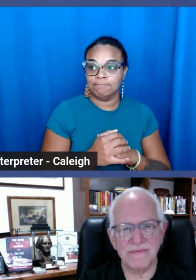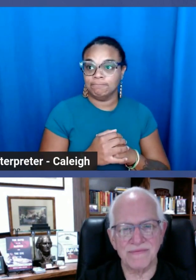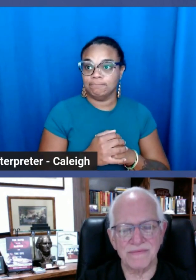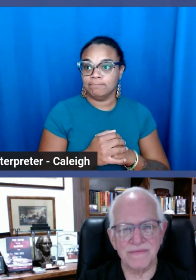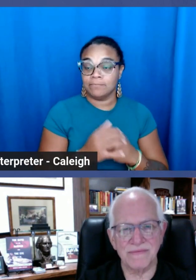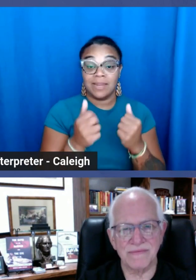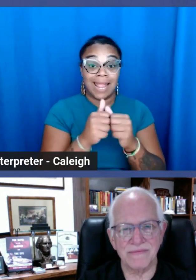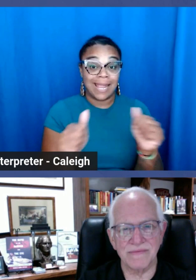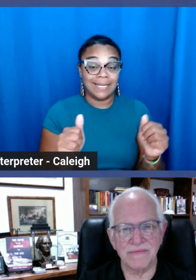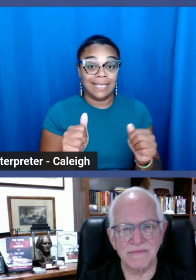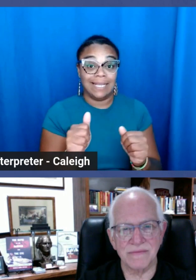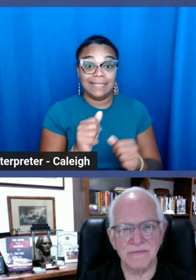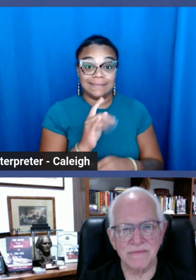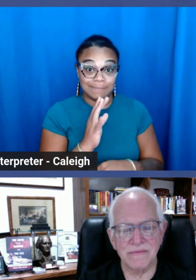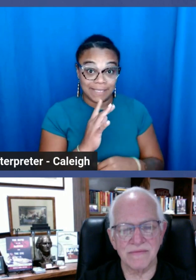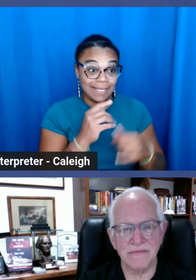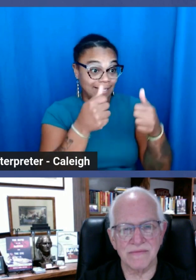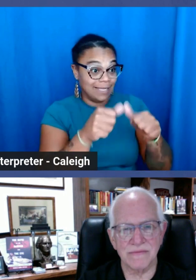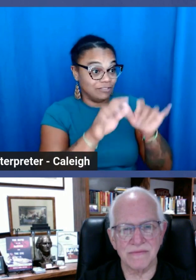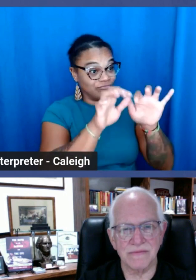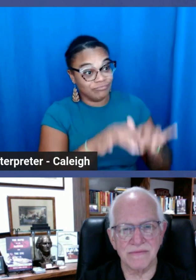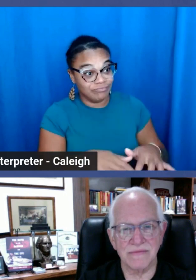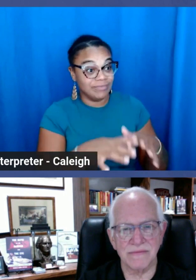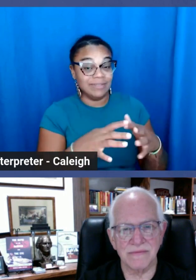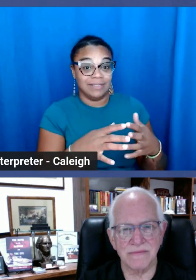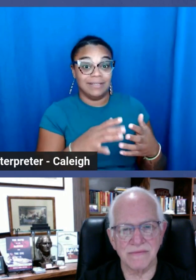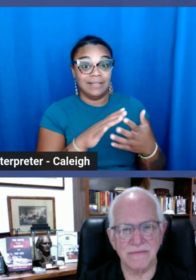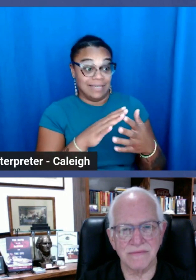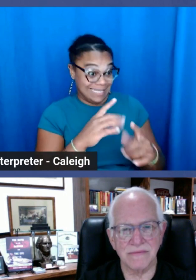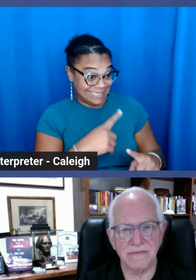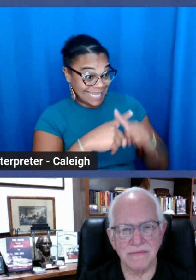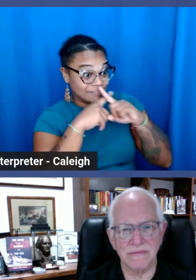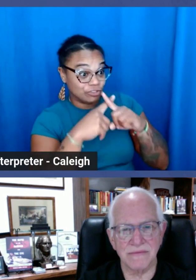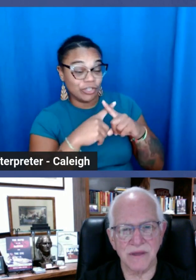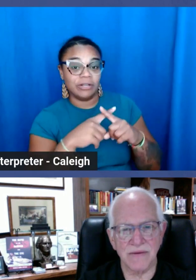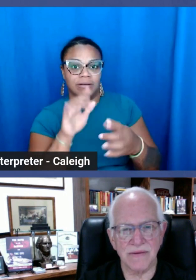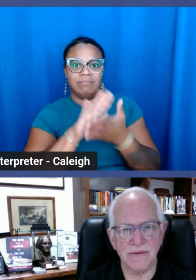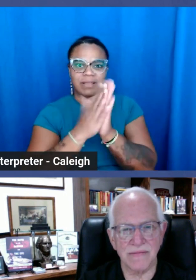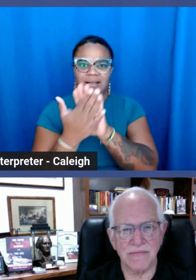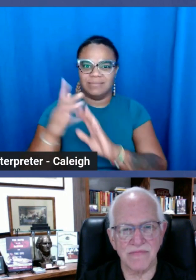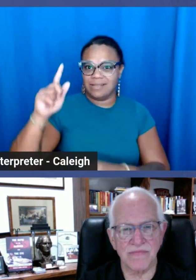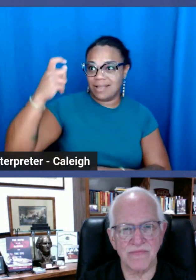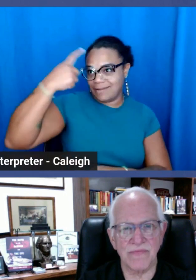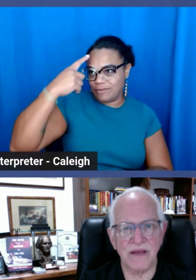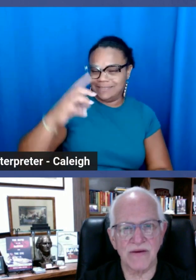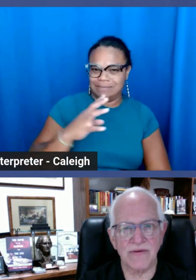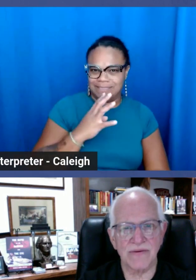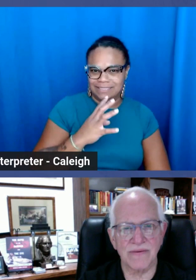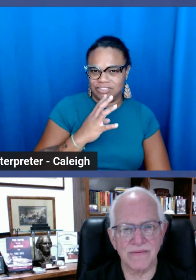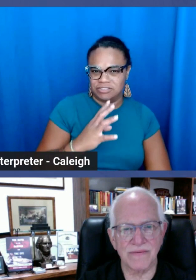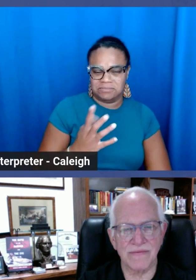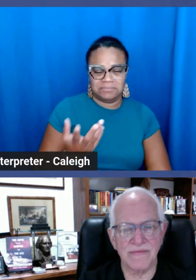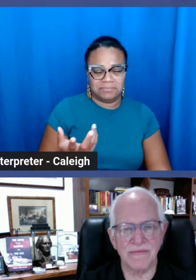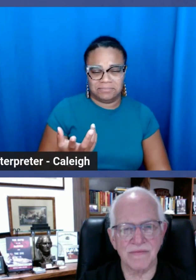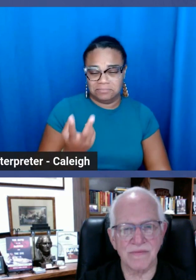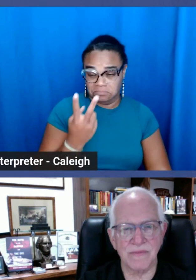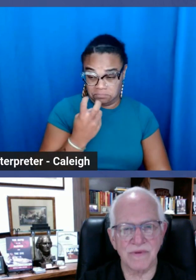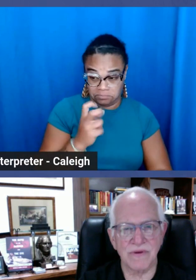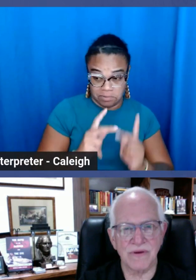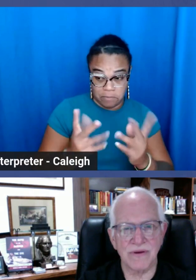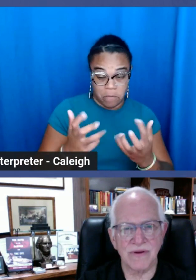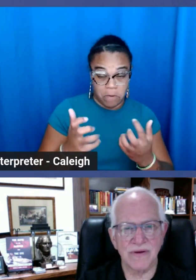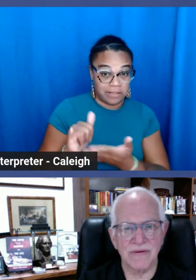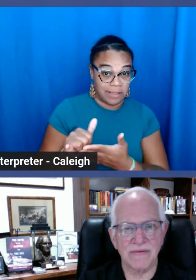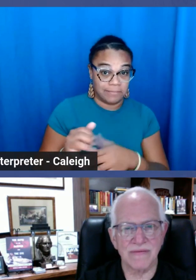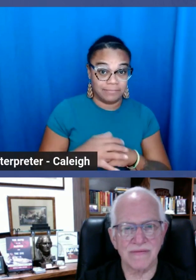that's censored becomes government speech. And I don't think anybody wants that, as the